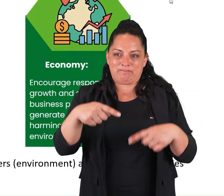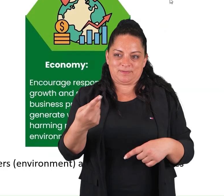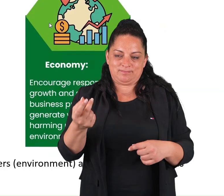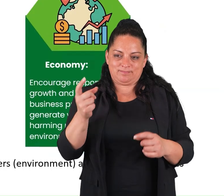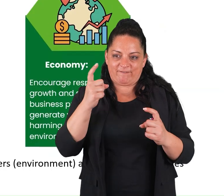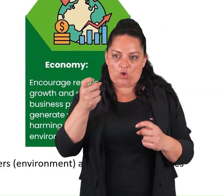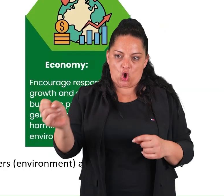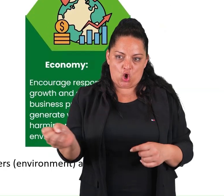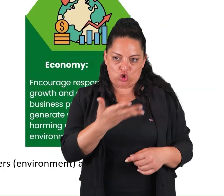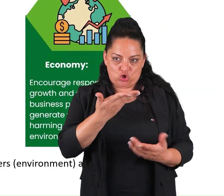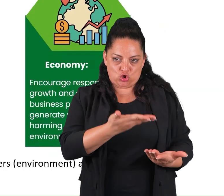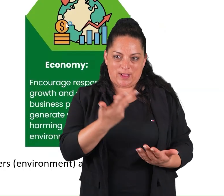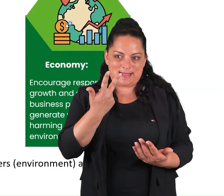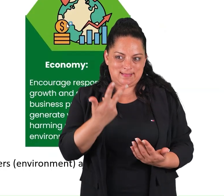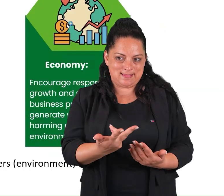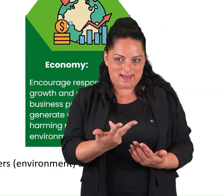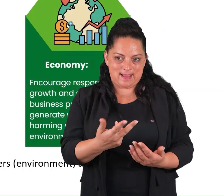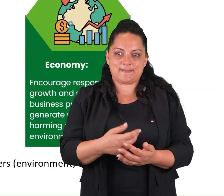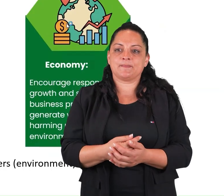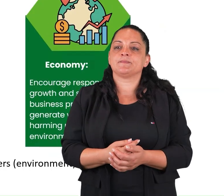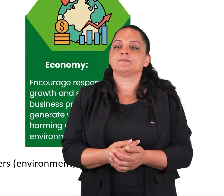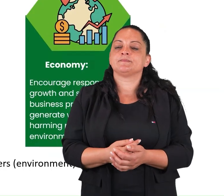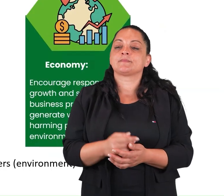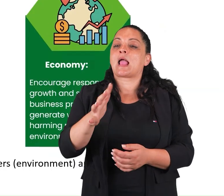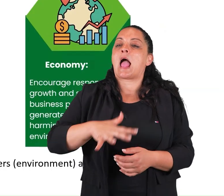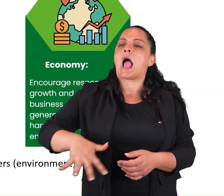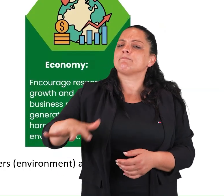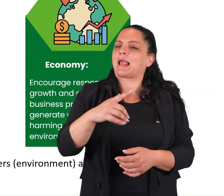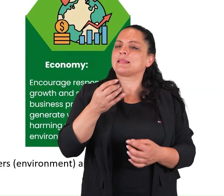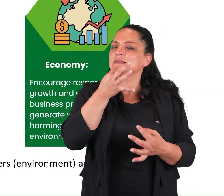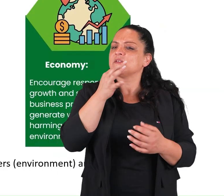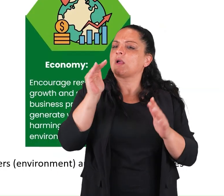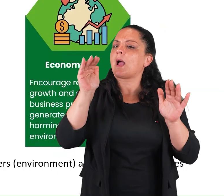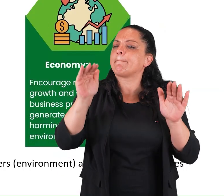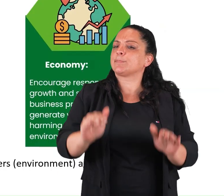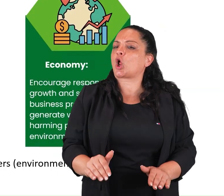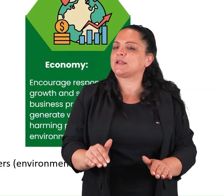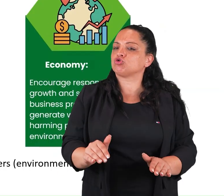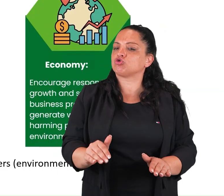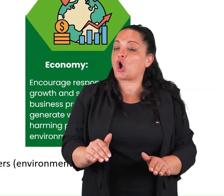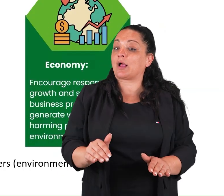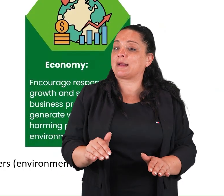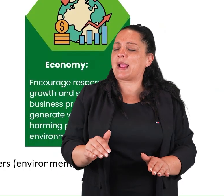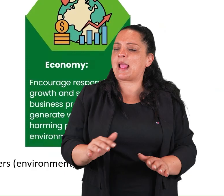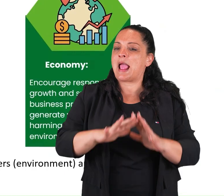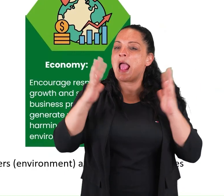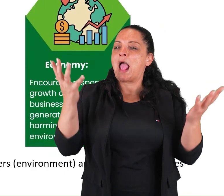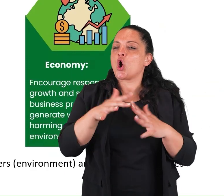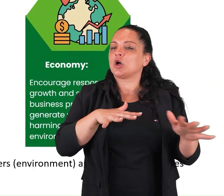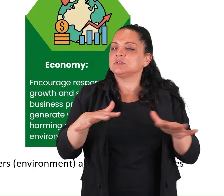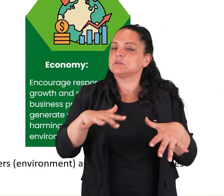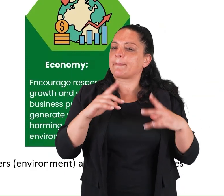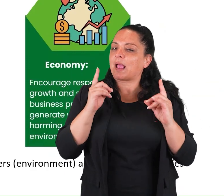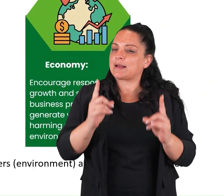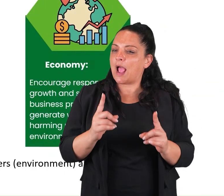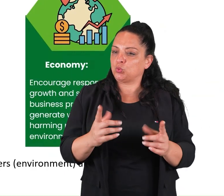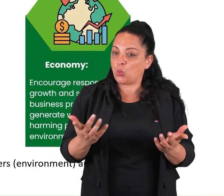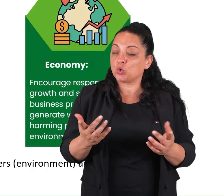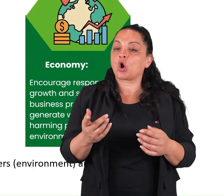of sustainability: environment, society, and economy. Environment, it's about protect